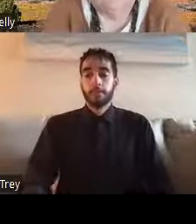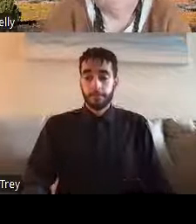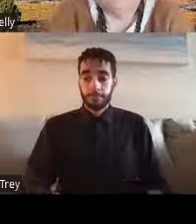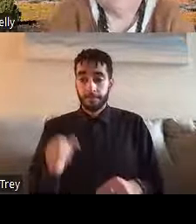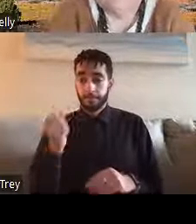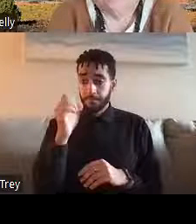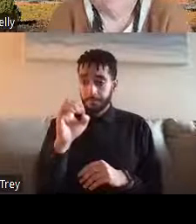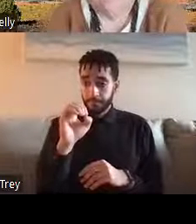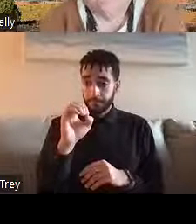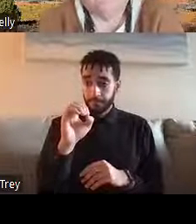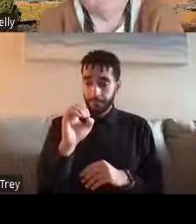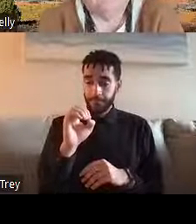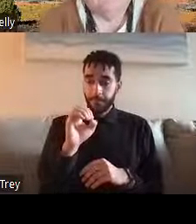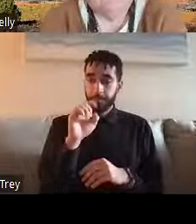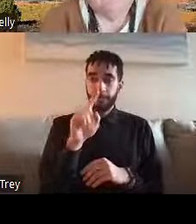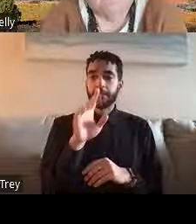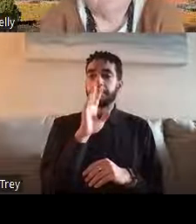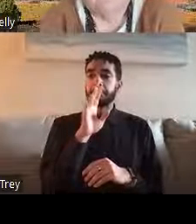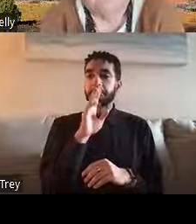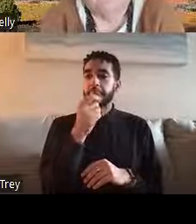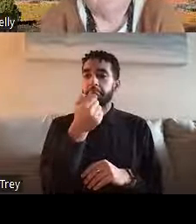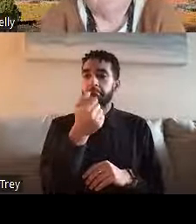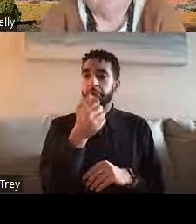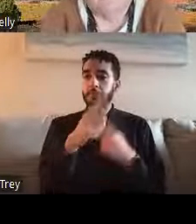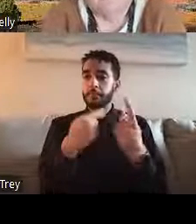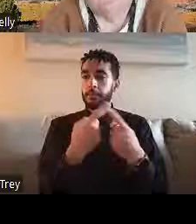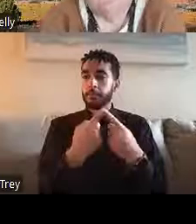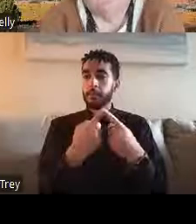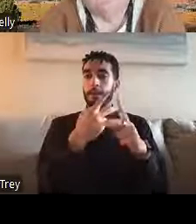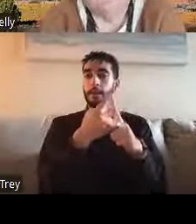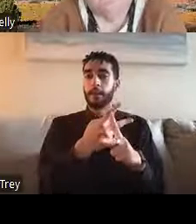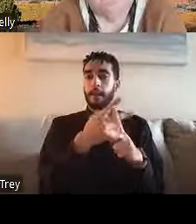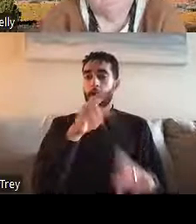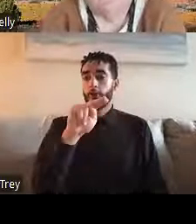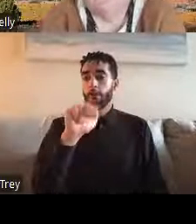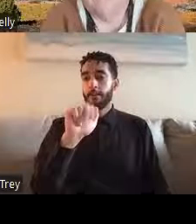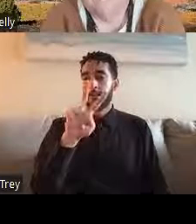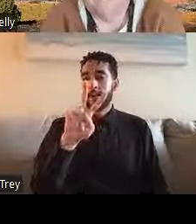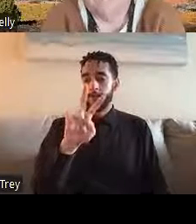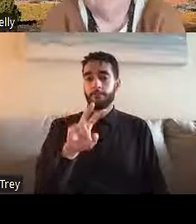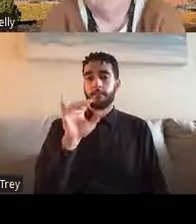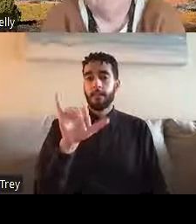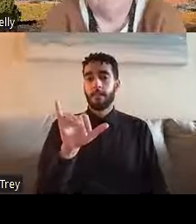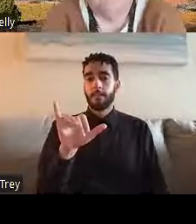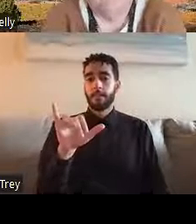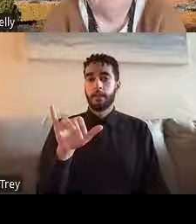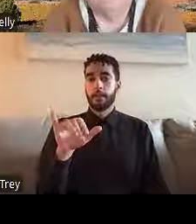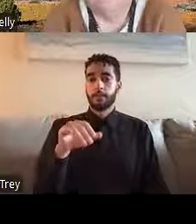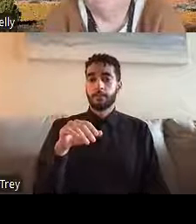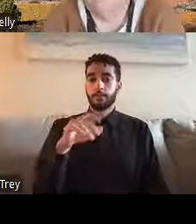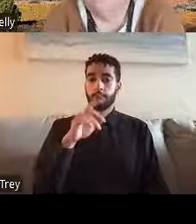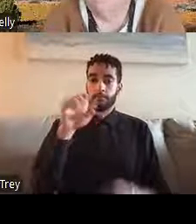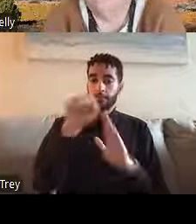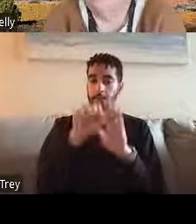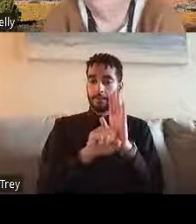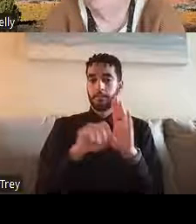So Janice talked a little bit about this. CareNav is a cloud-based HIPAA compliant client record system.